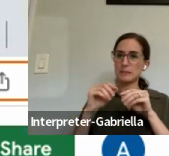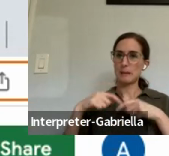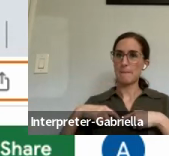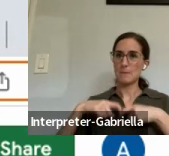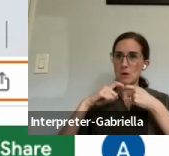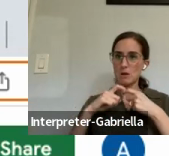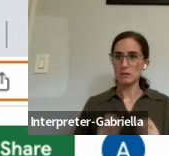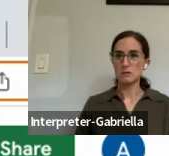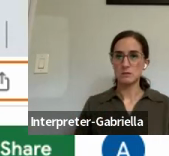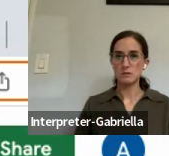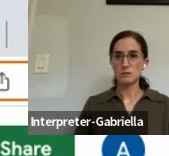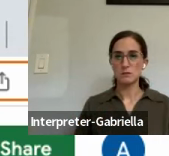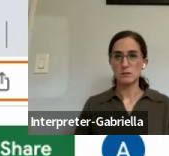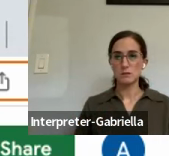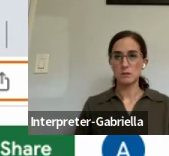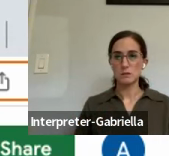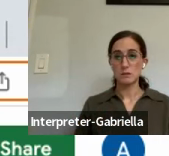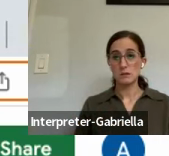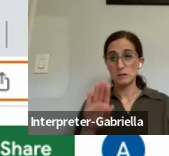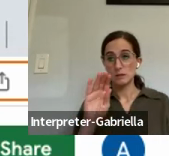Berenice, I think that's up to you.